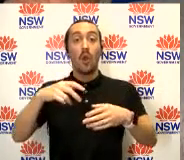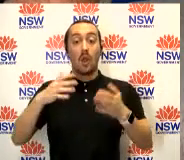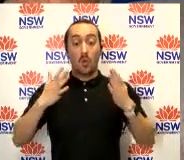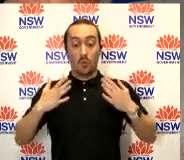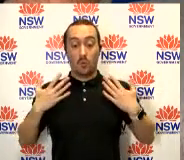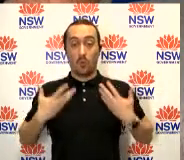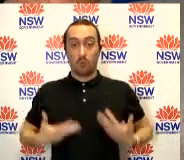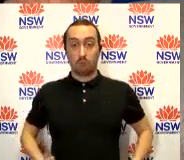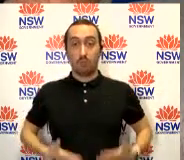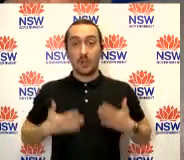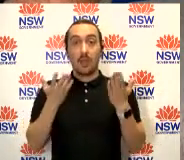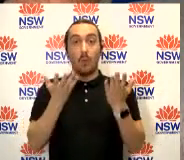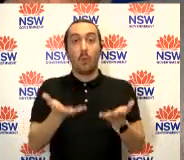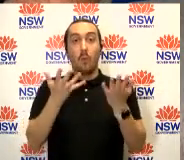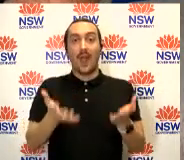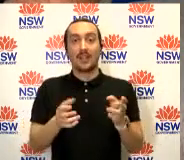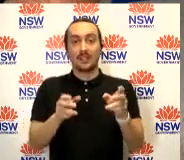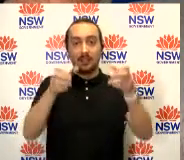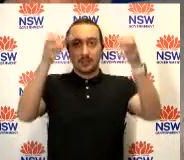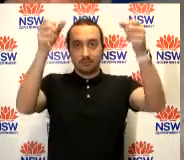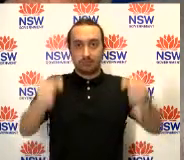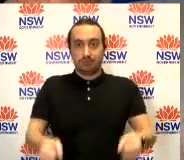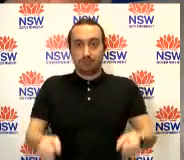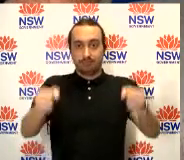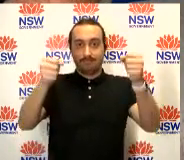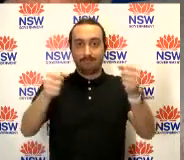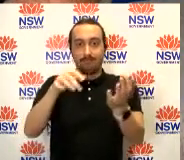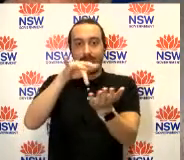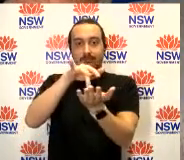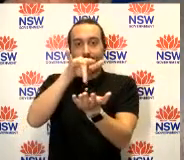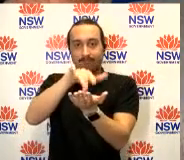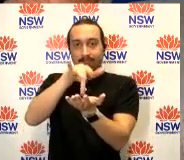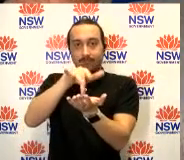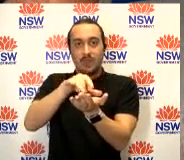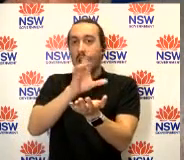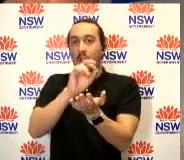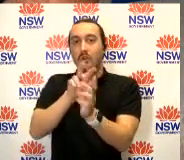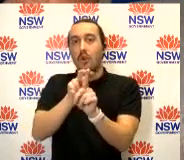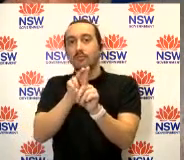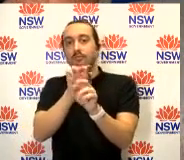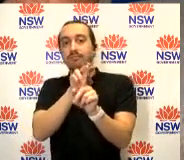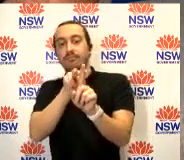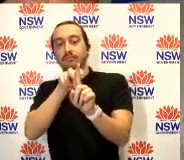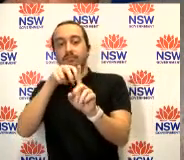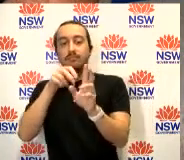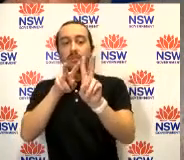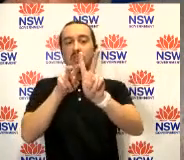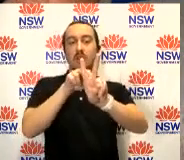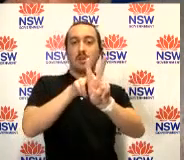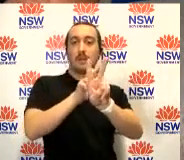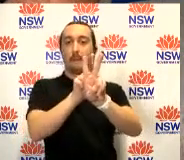to side or anything like that. It's a pretty, and your 3 points of contact, it's a pretty good work